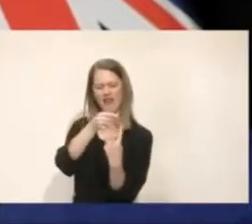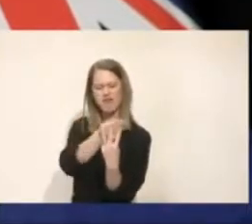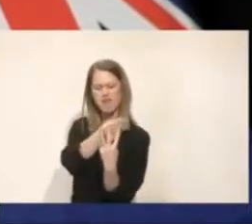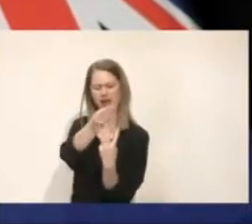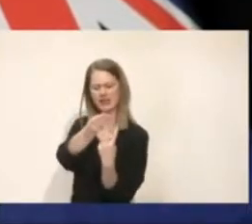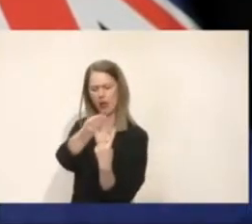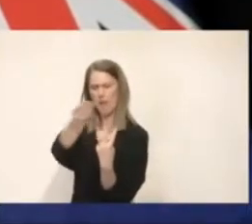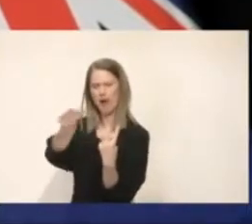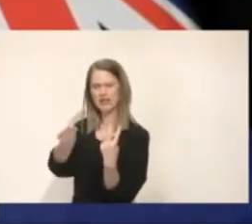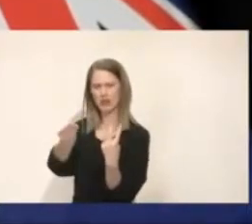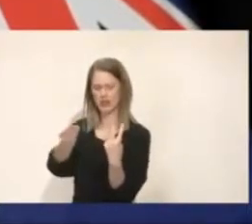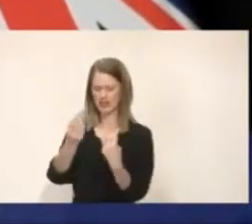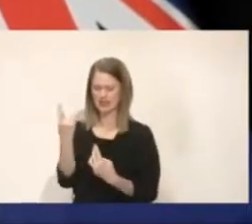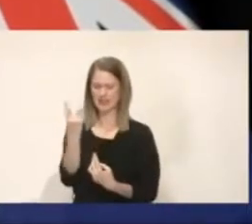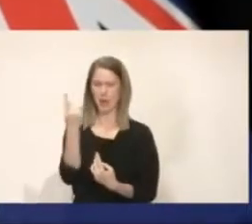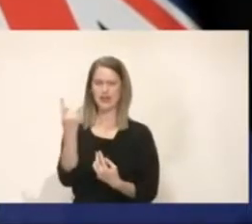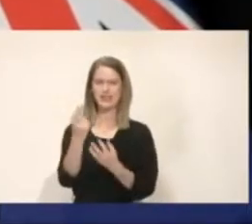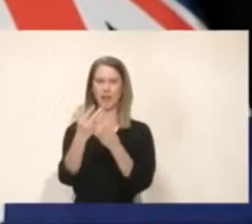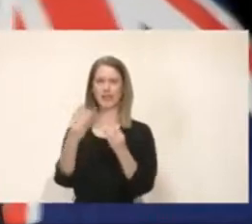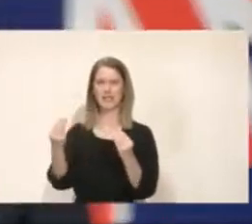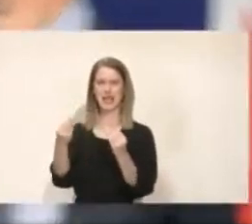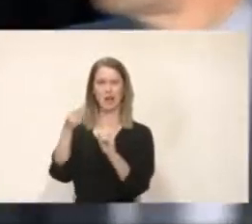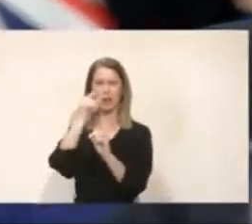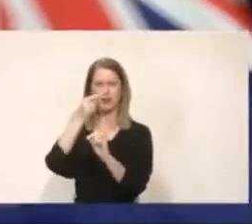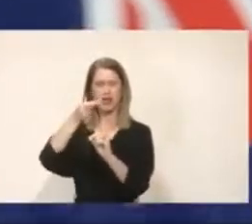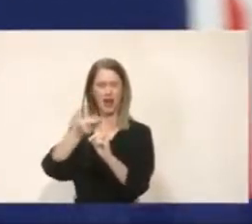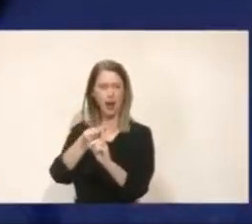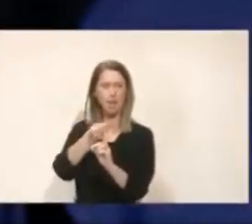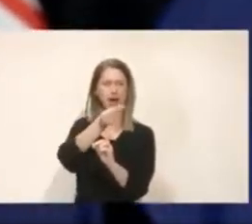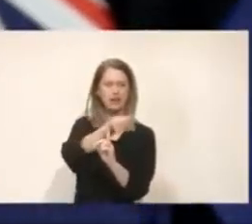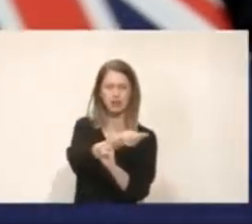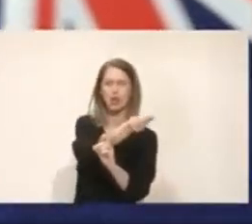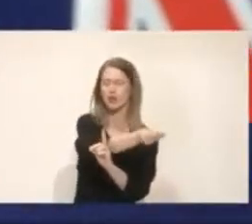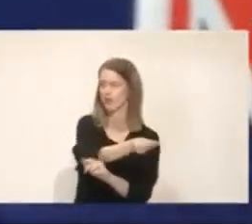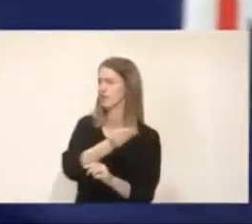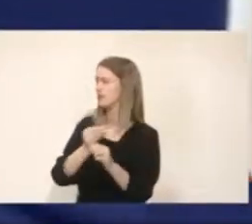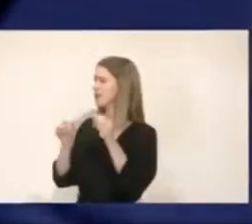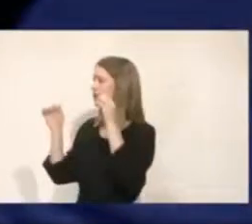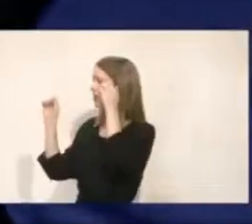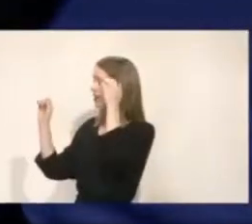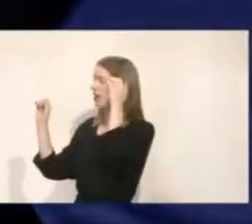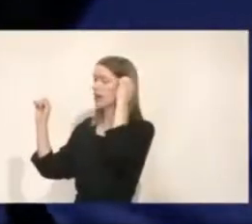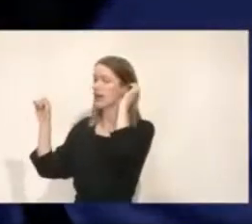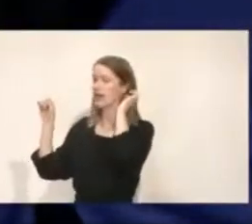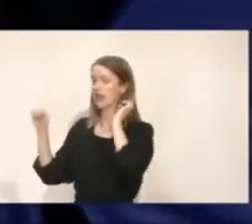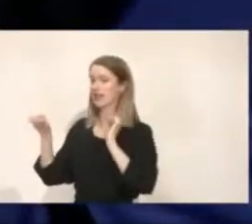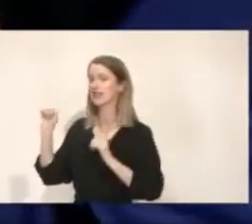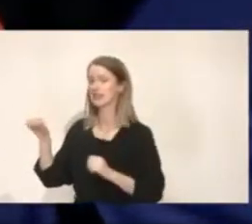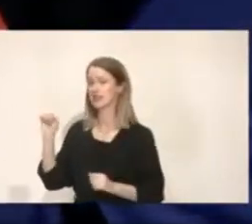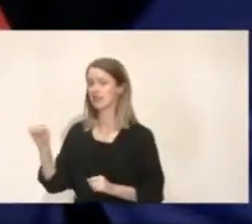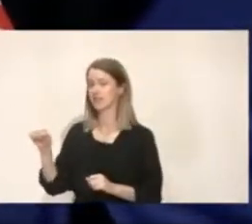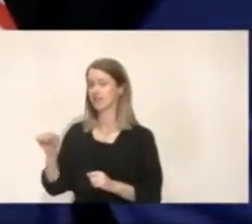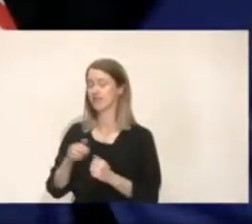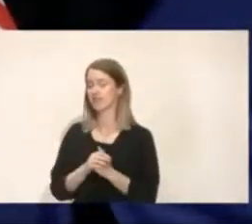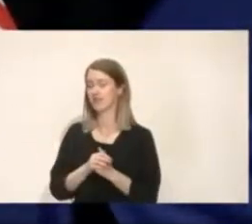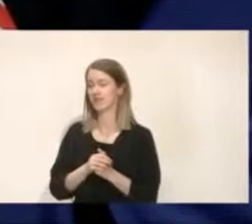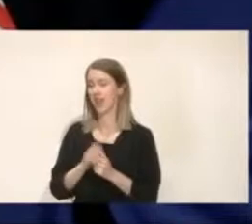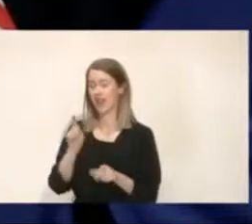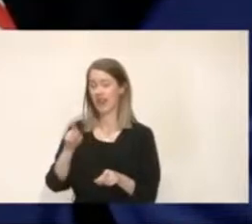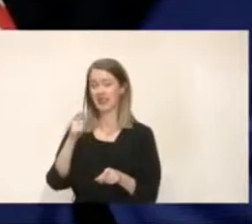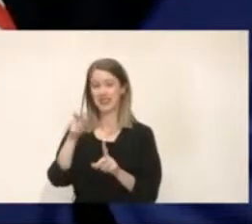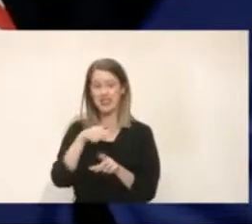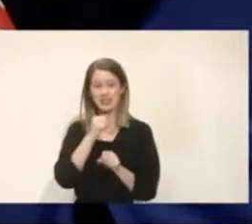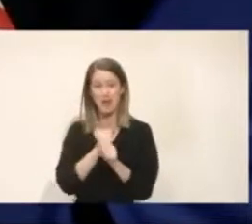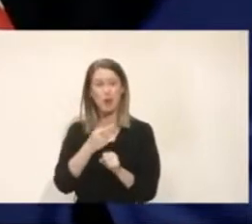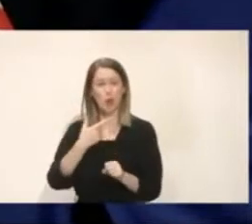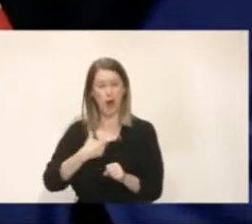have gone on to infect others who haven't. Yeah, and we had the doctor as well very early on. So those are those are the